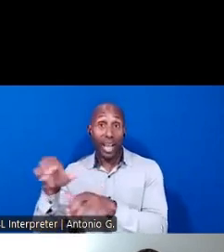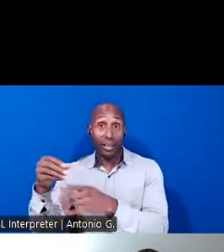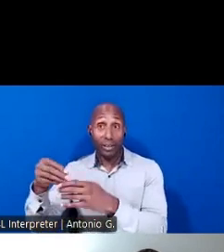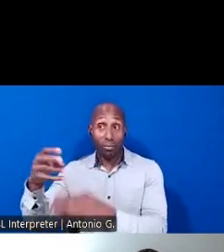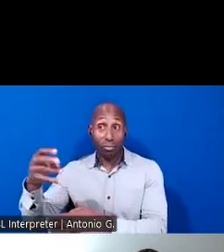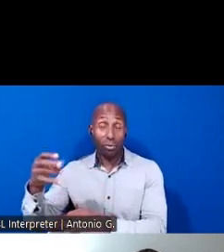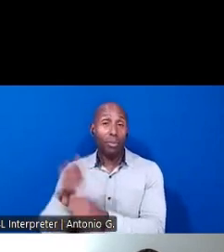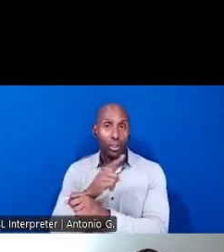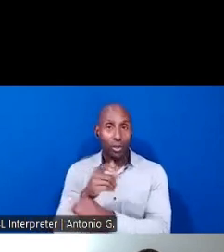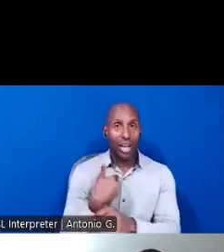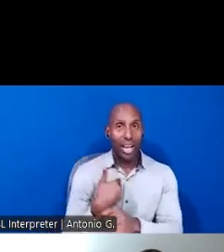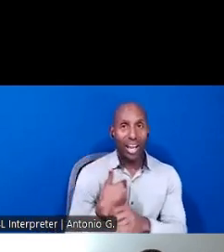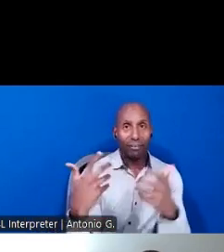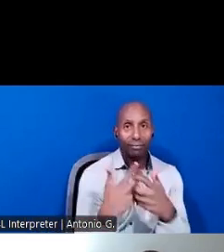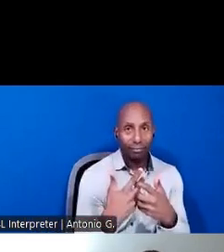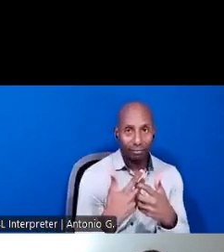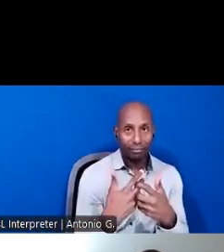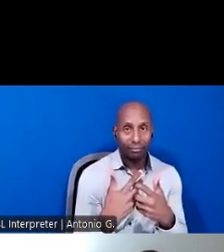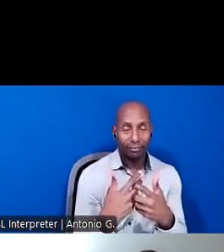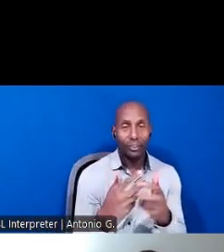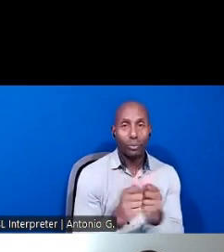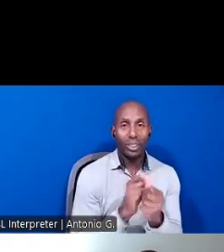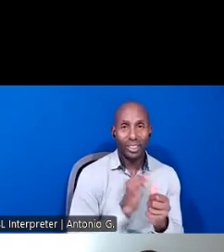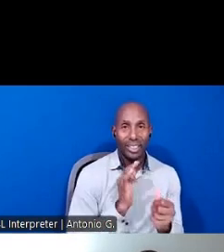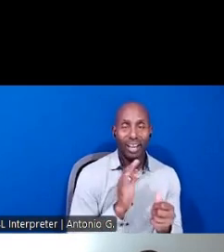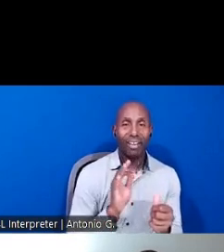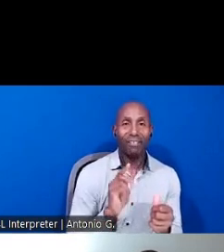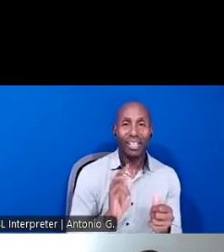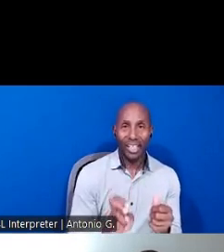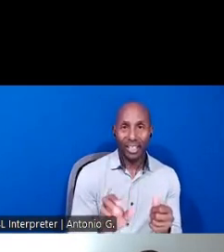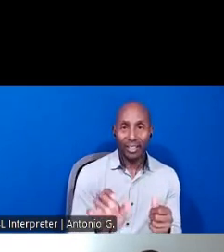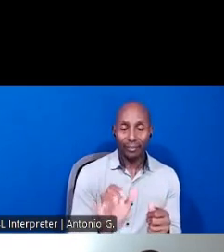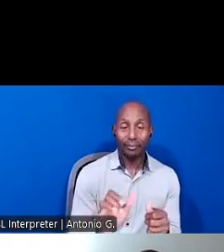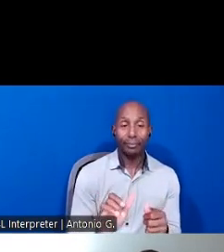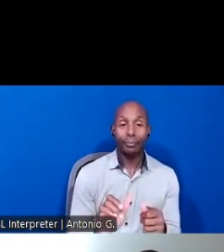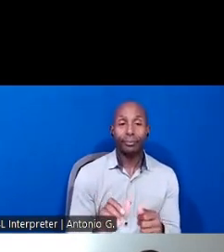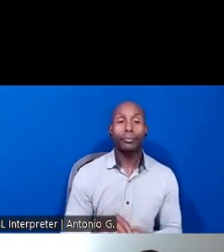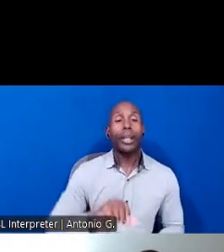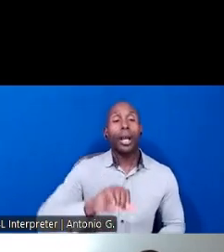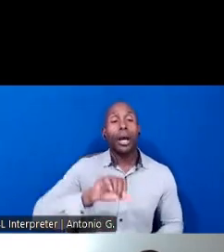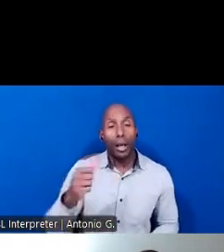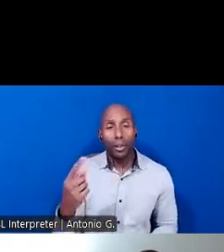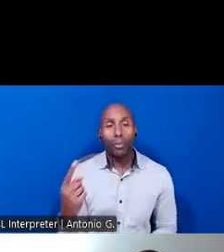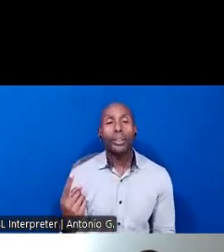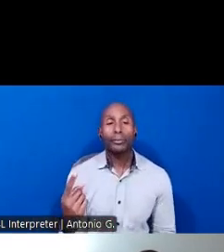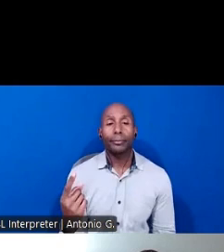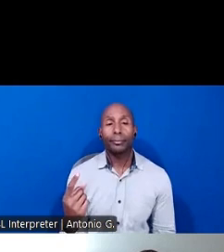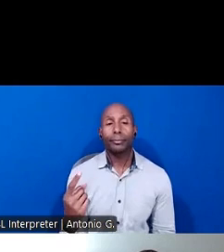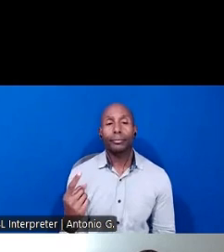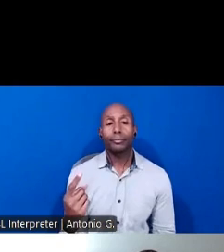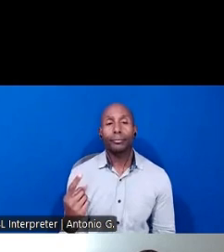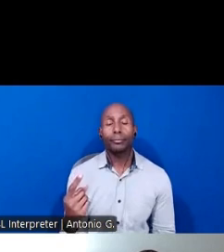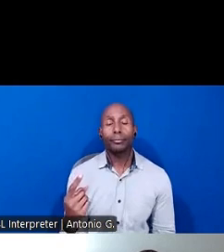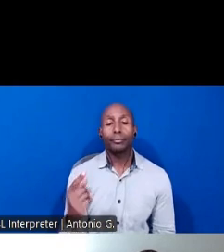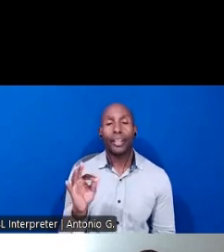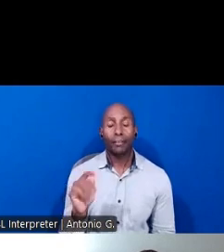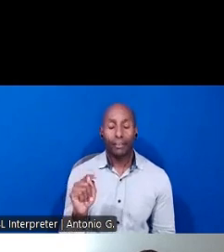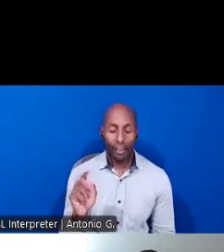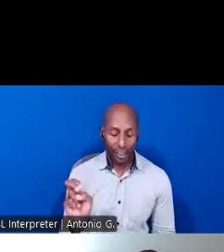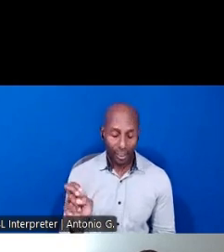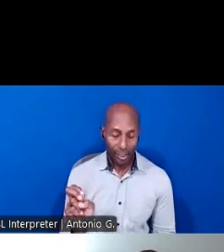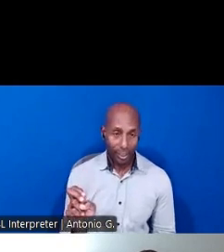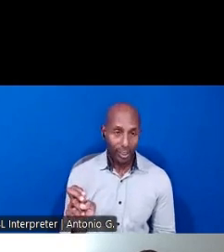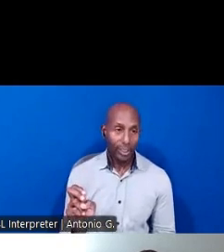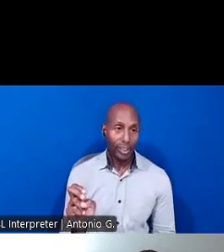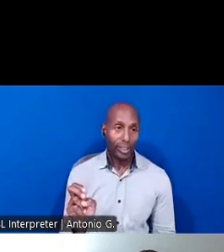And then another one that is connected to prorating is that FTEs have not been prorated by a hire date or a